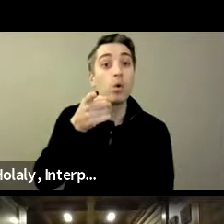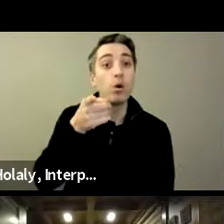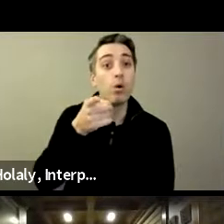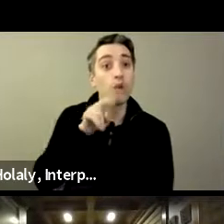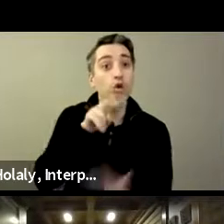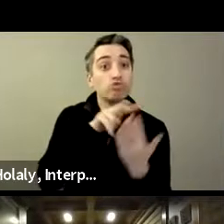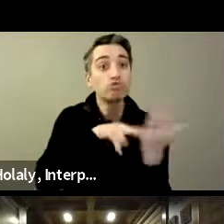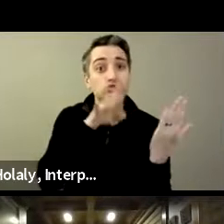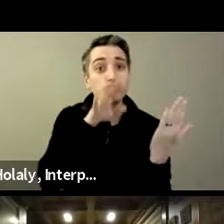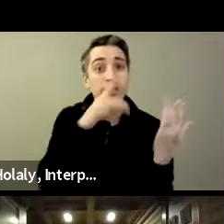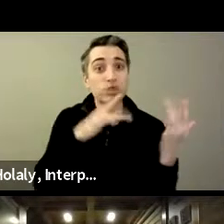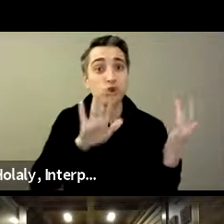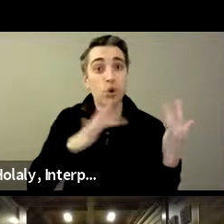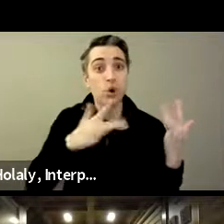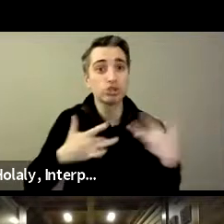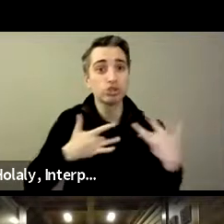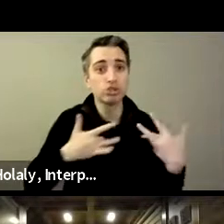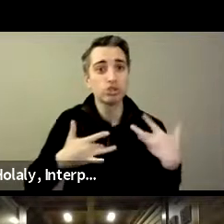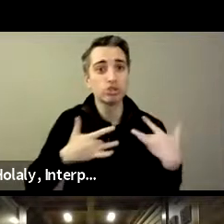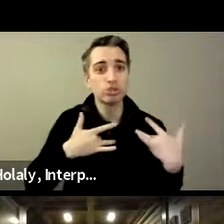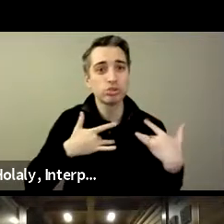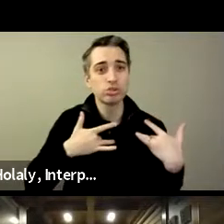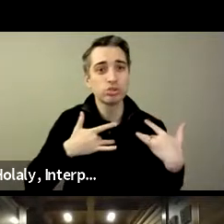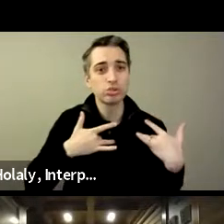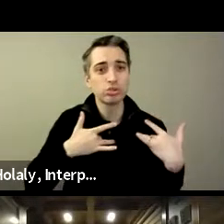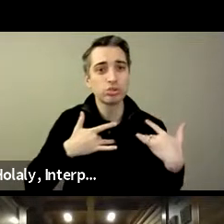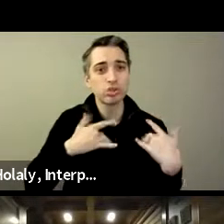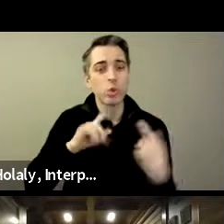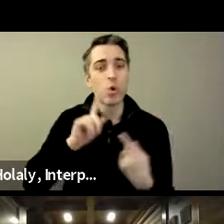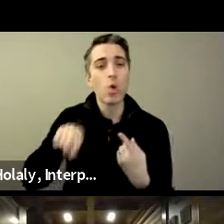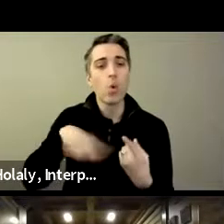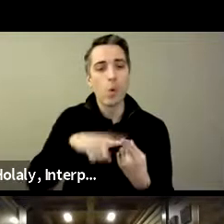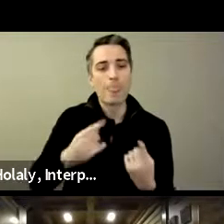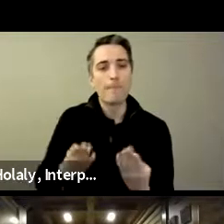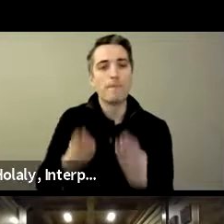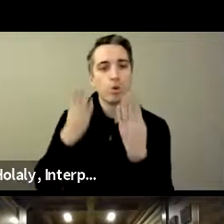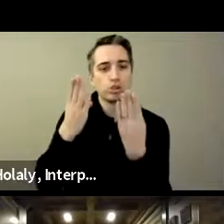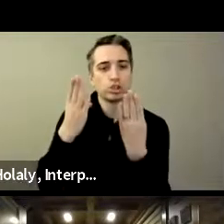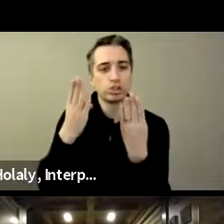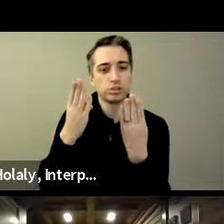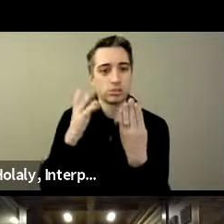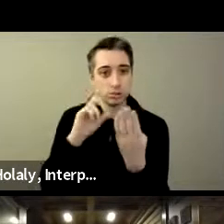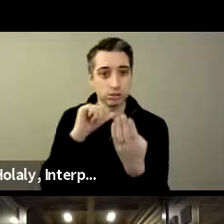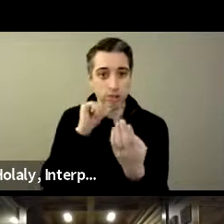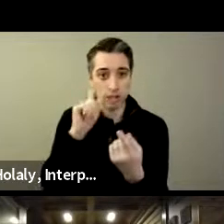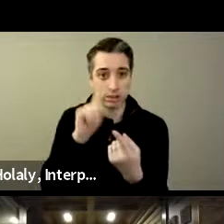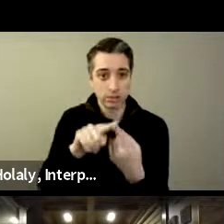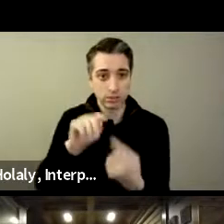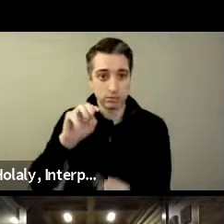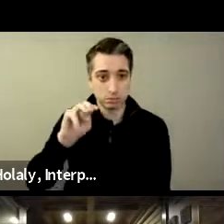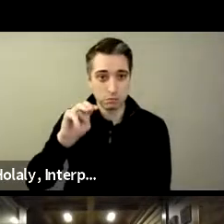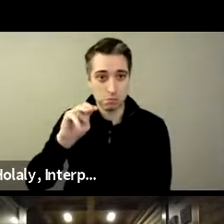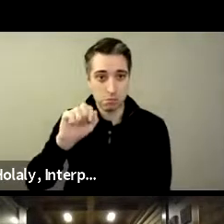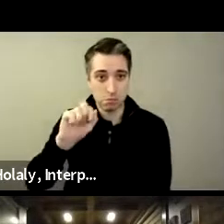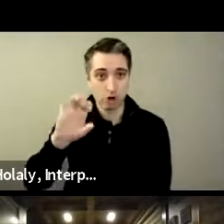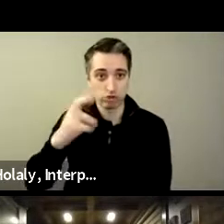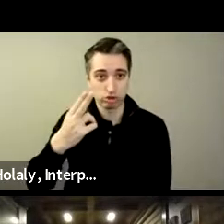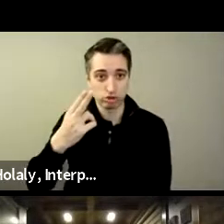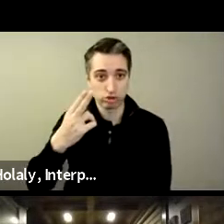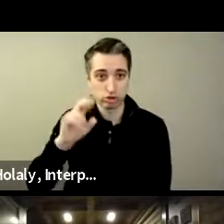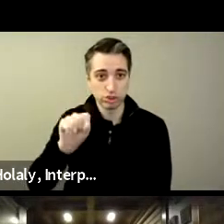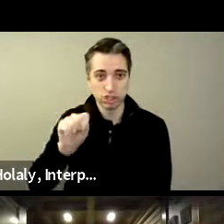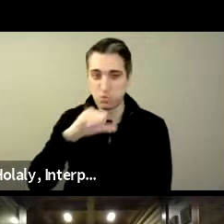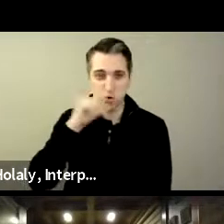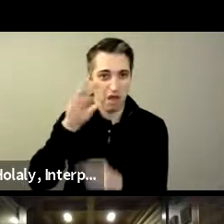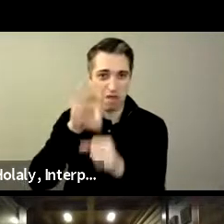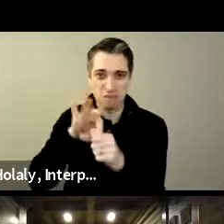Are you going to read your concerns, Commissioner Cohen? At the time of the motion. That won't be till March. Yes, well, again, we're not voting